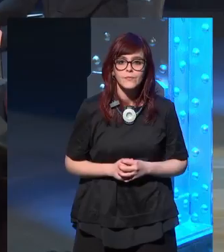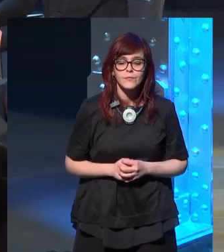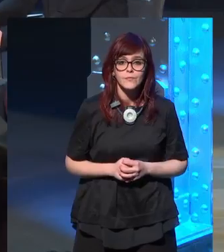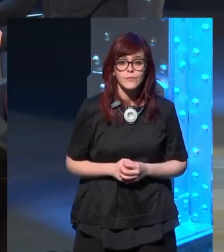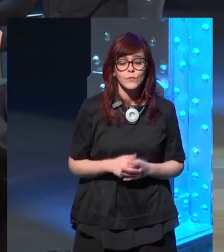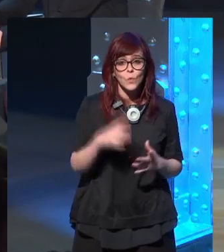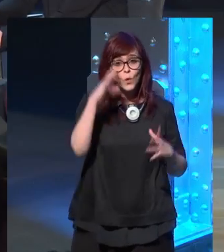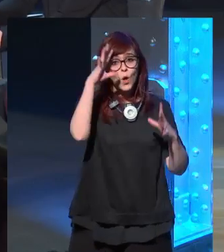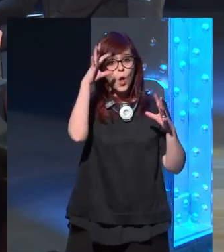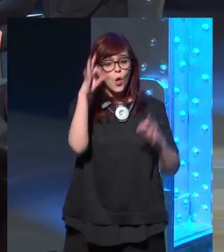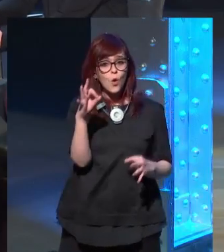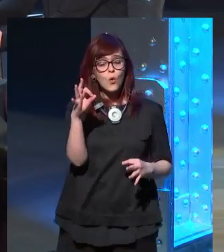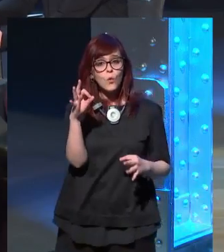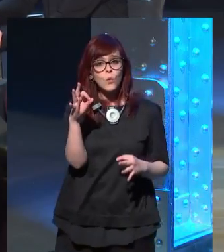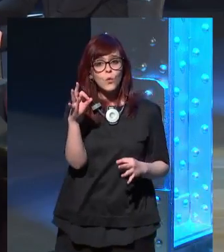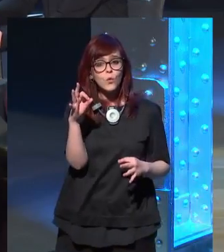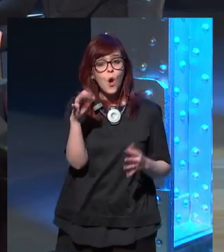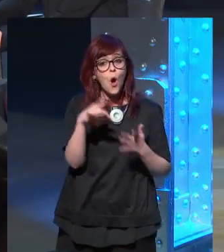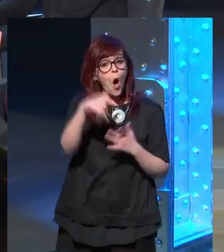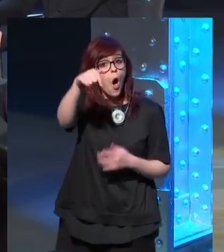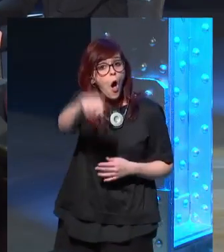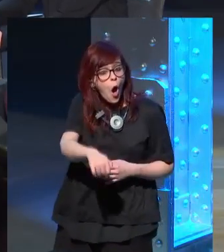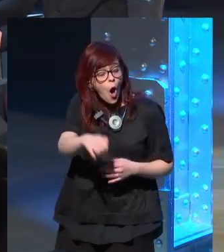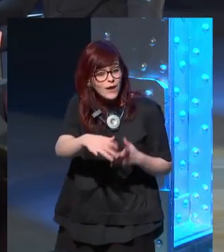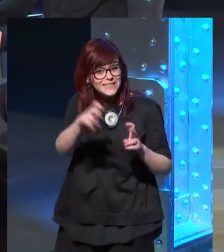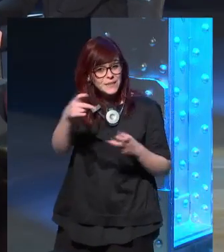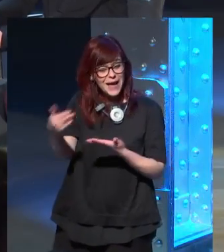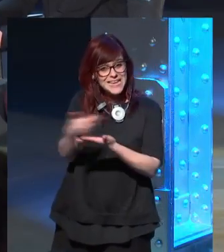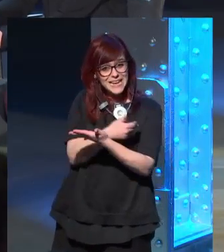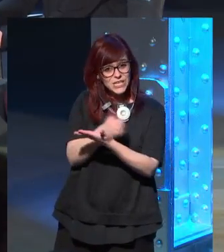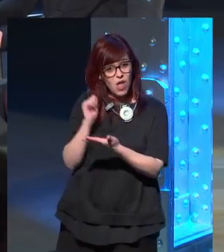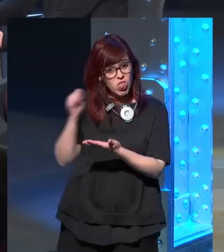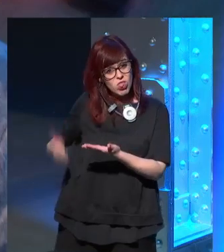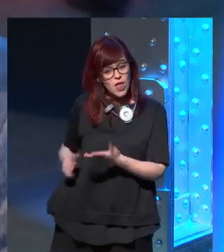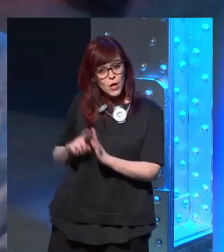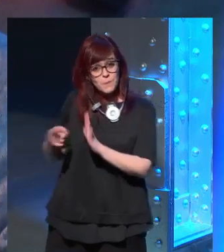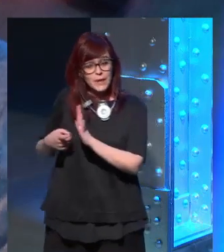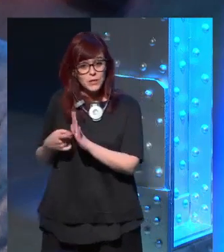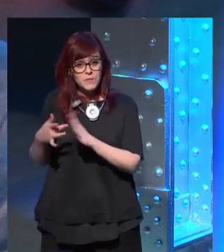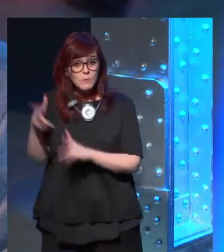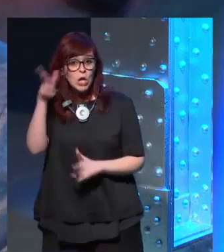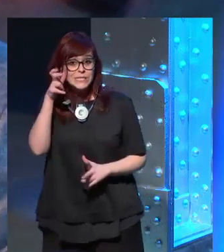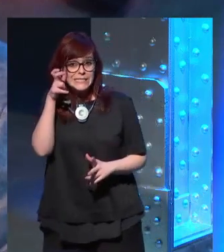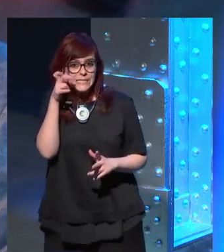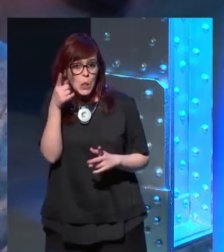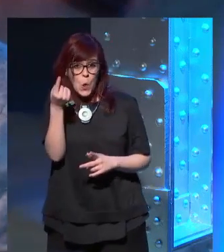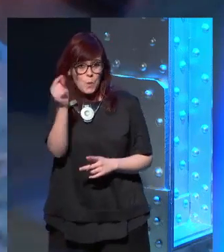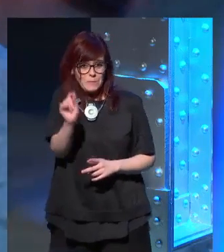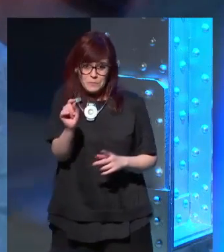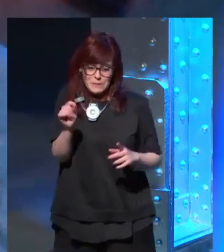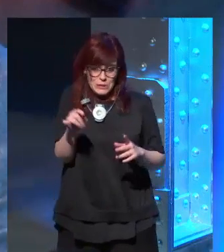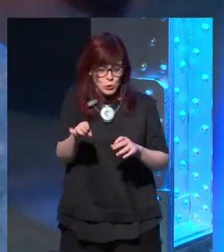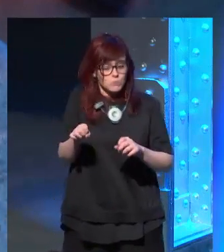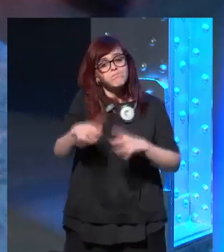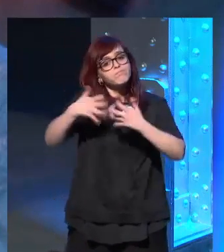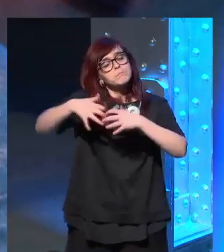today, with social media, we are bombarded with great news that happens for everybody else. And it becomes very easy to become aware